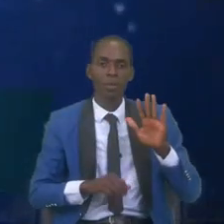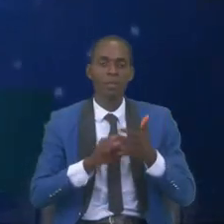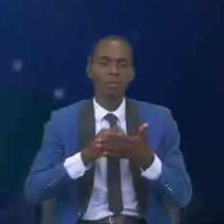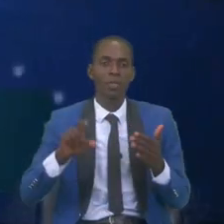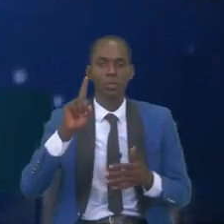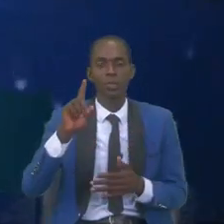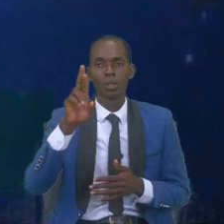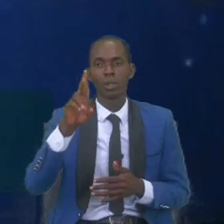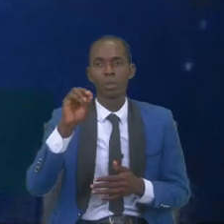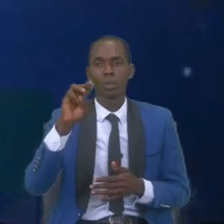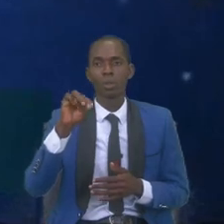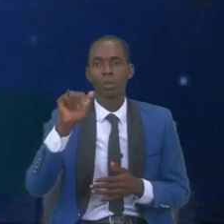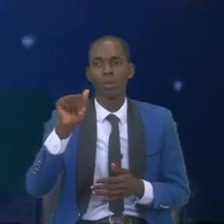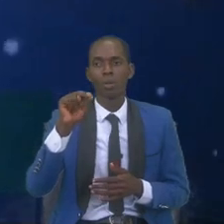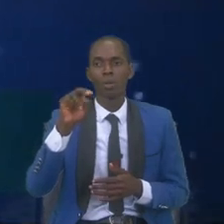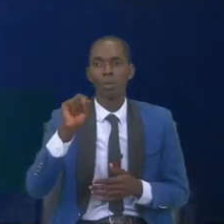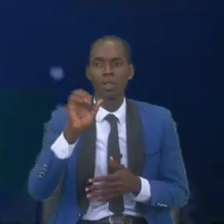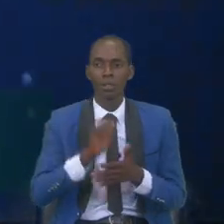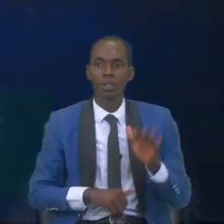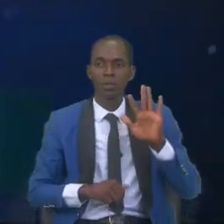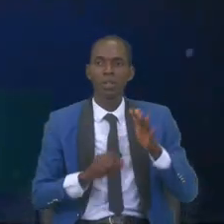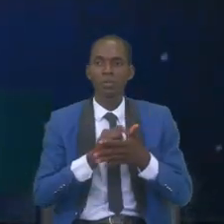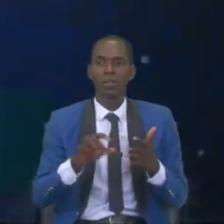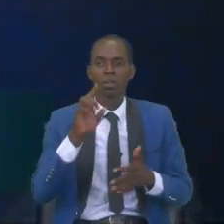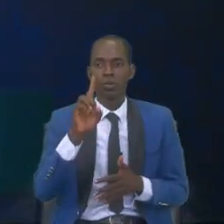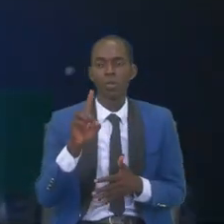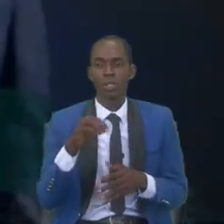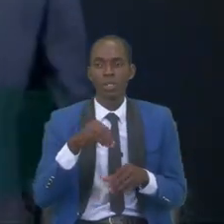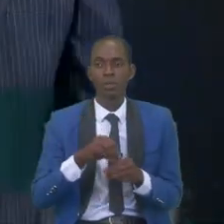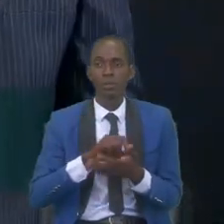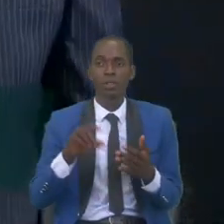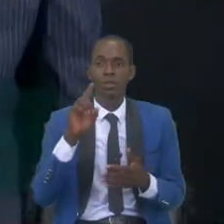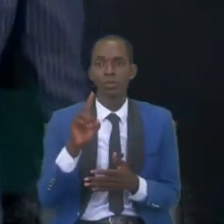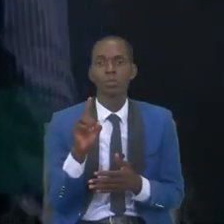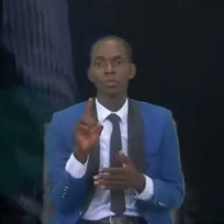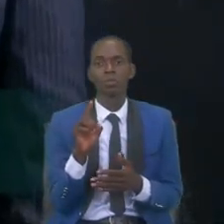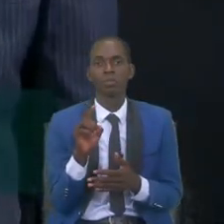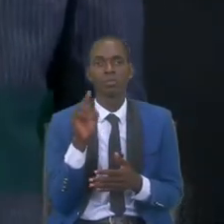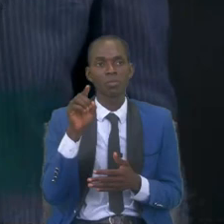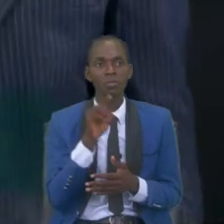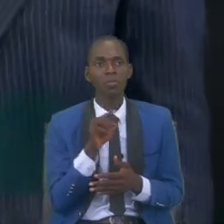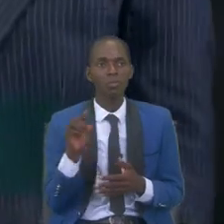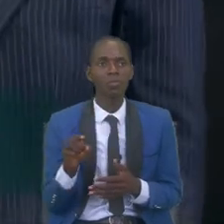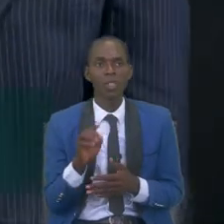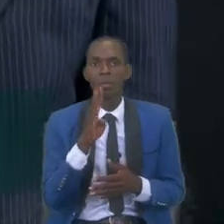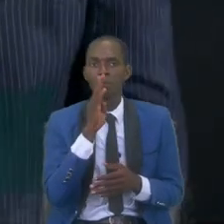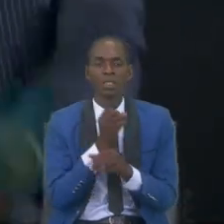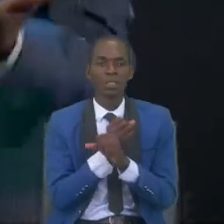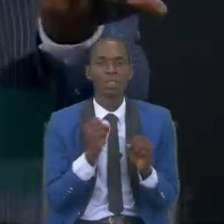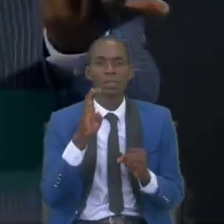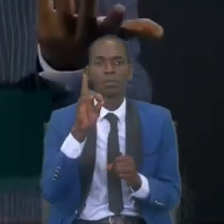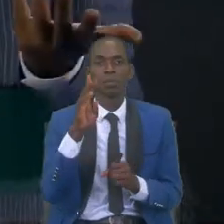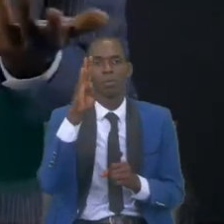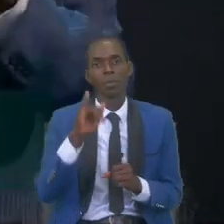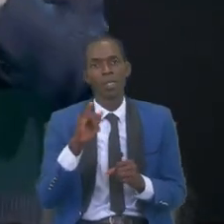chapter 5, and we're reading from verse 1. Therefore, being justified by faith, we